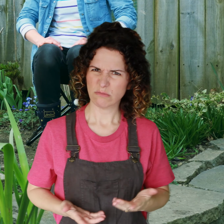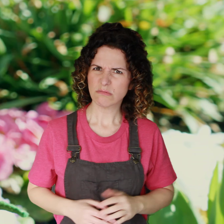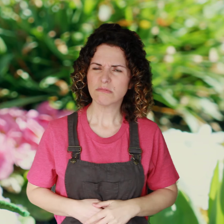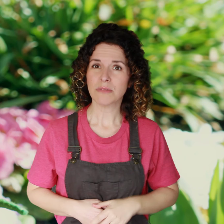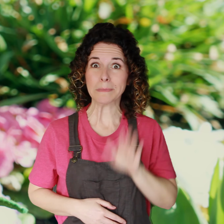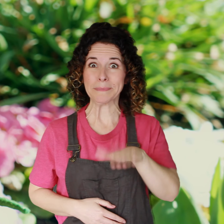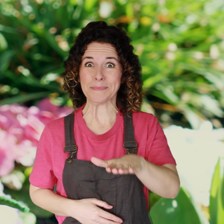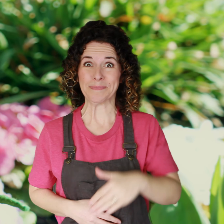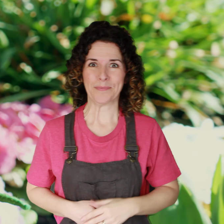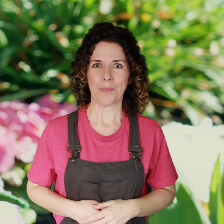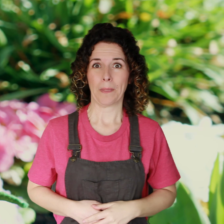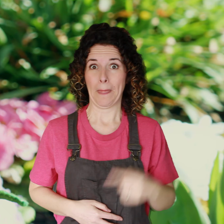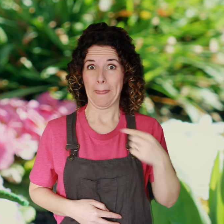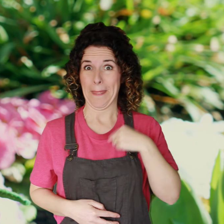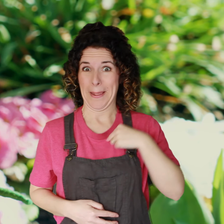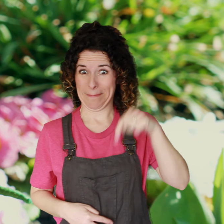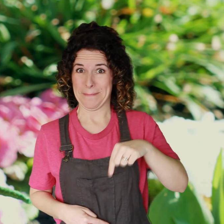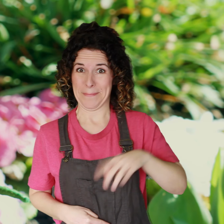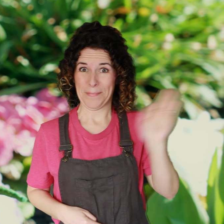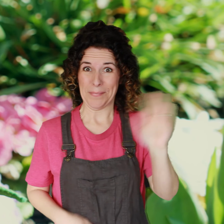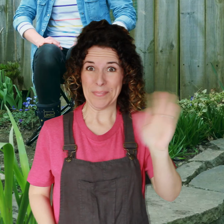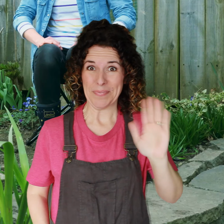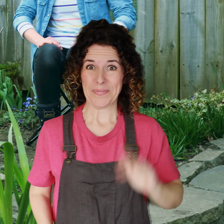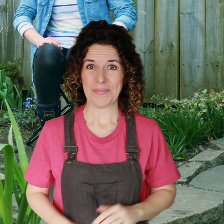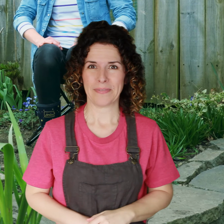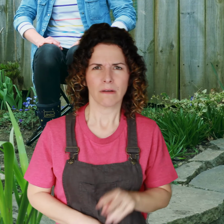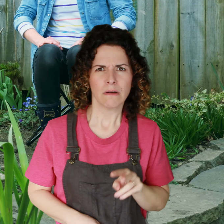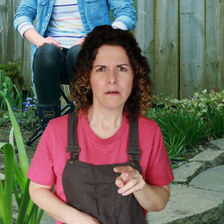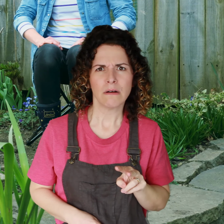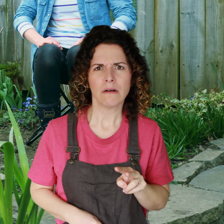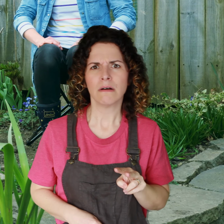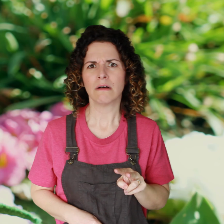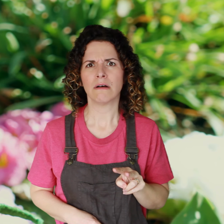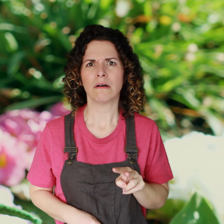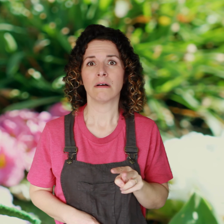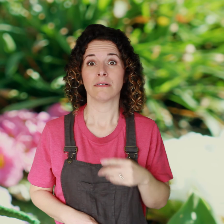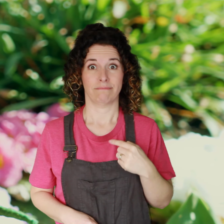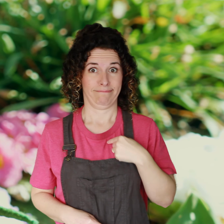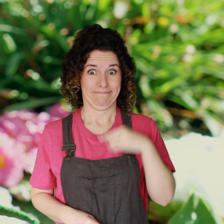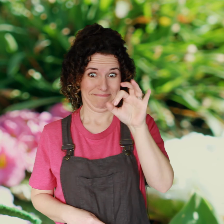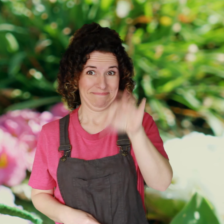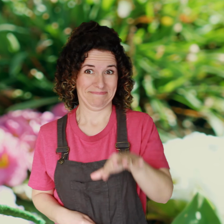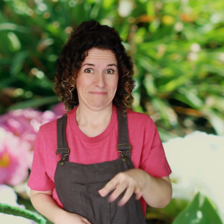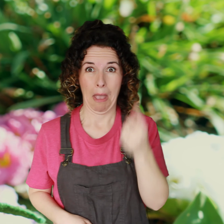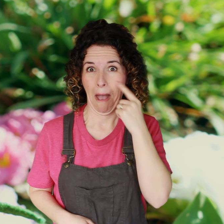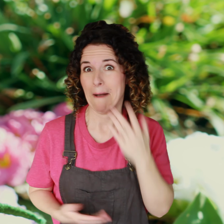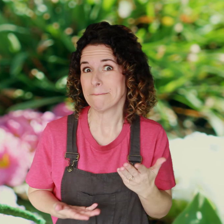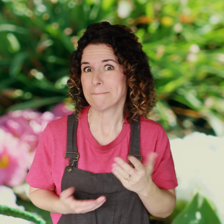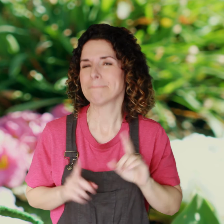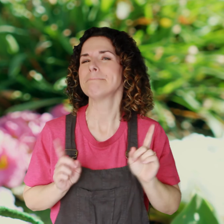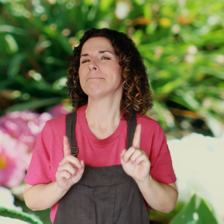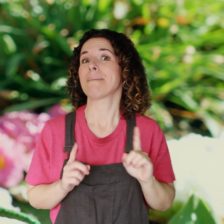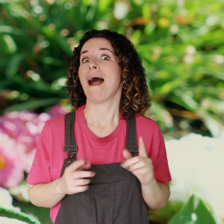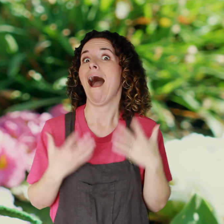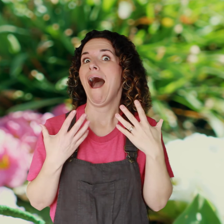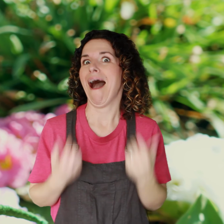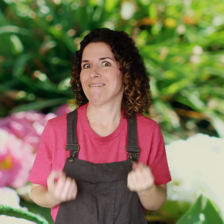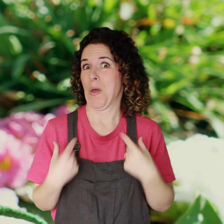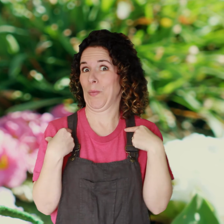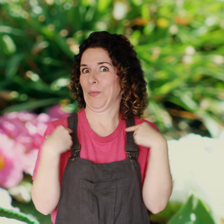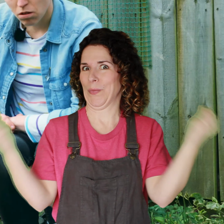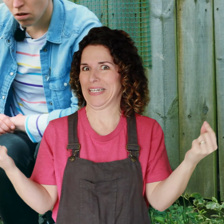be? Psst. Down here. I'll give you a clue. It has wings.